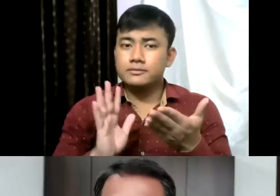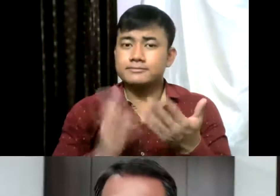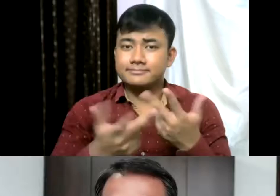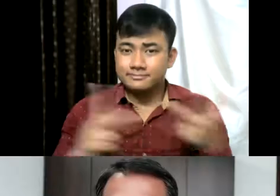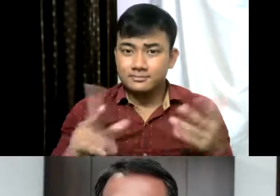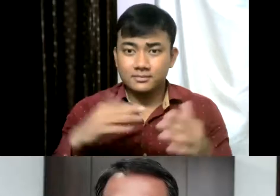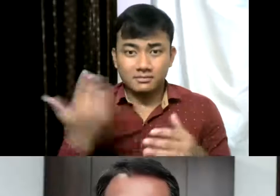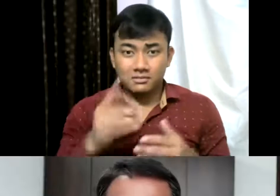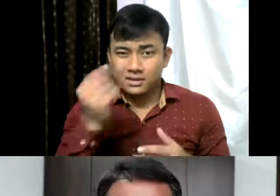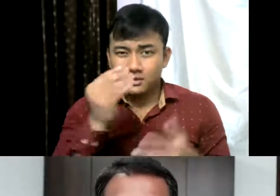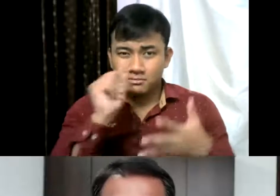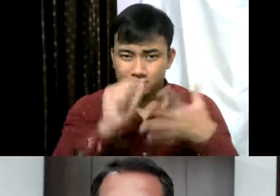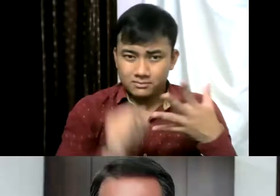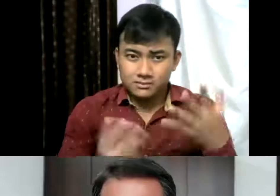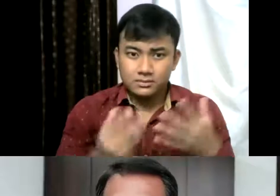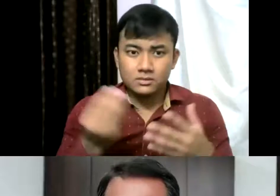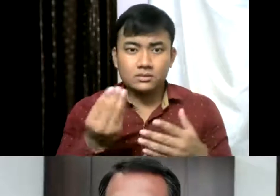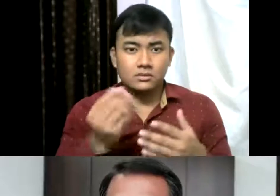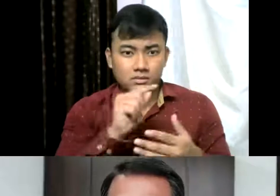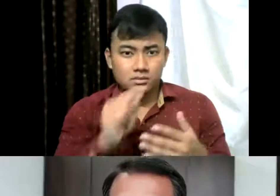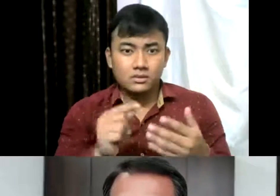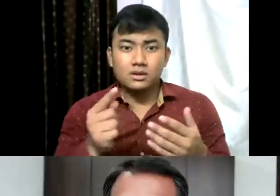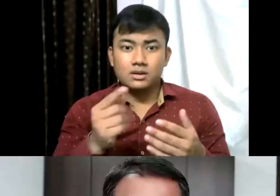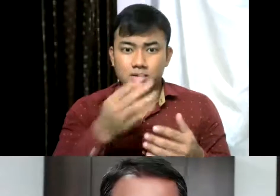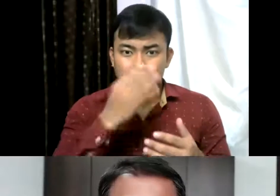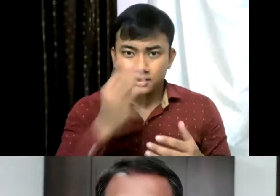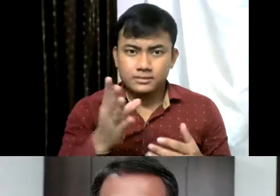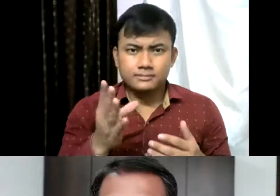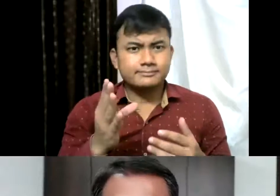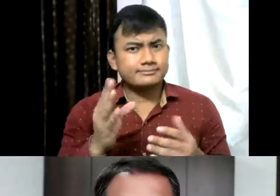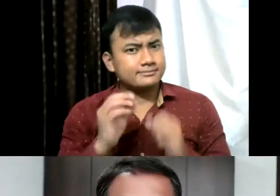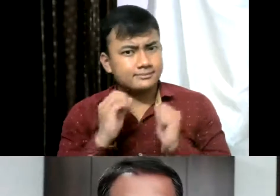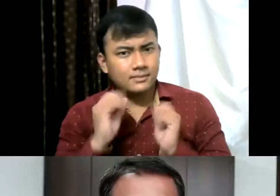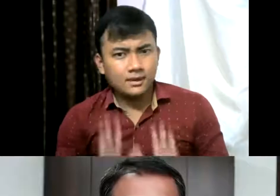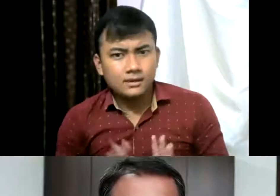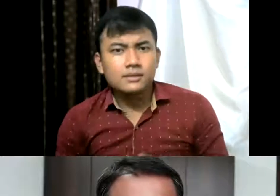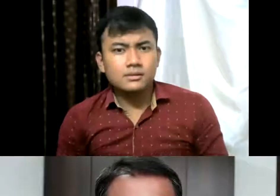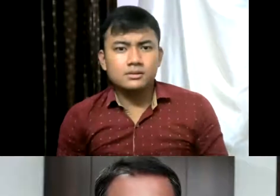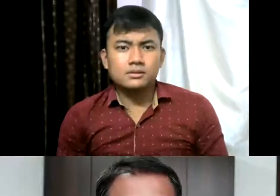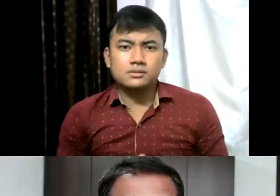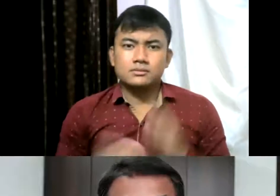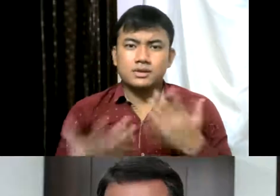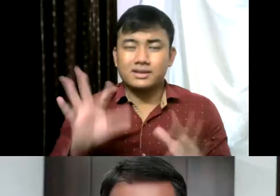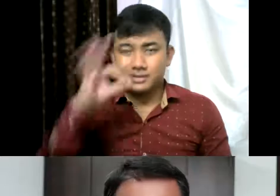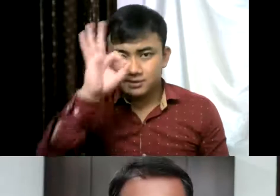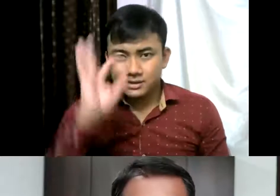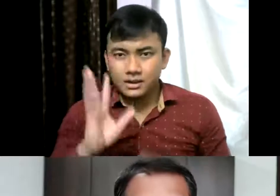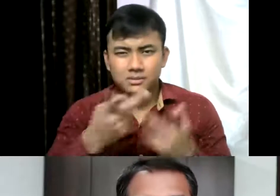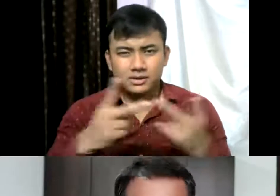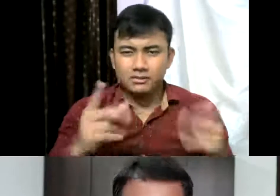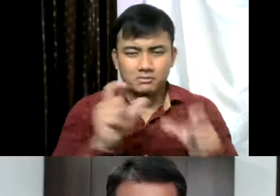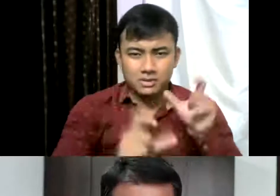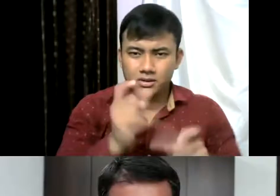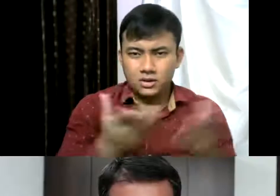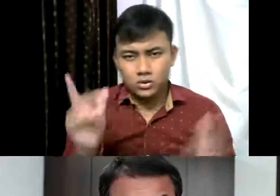used to be for risque behavior. That's how mainstream Instagram behavior of dating has become.